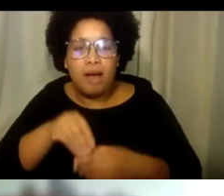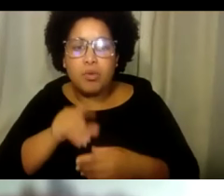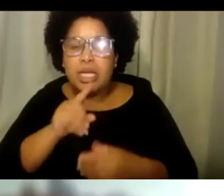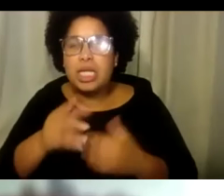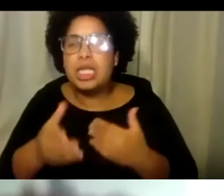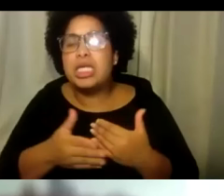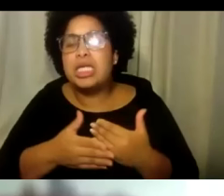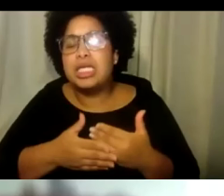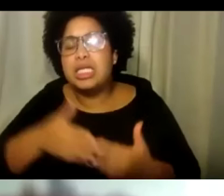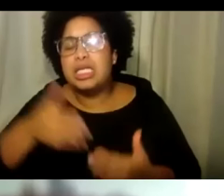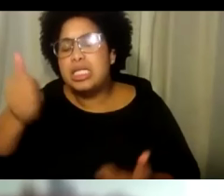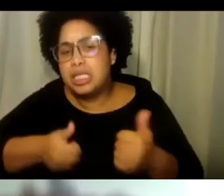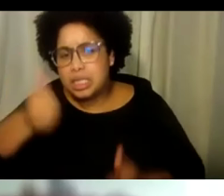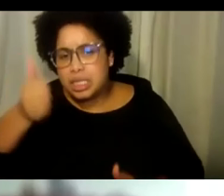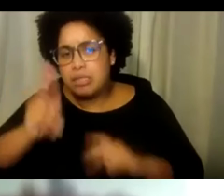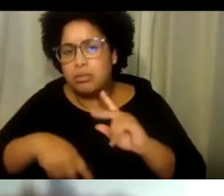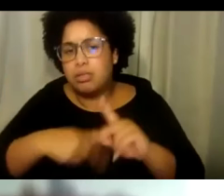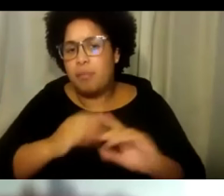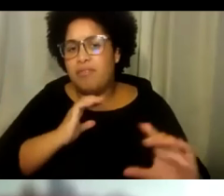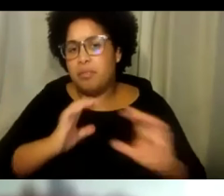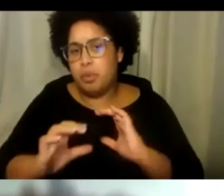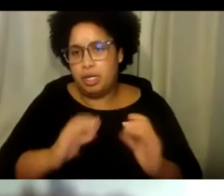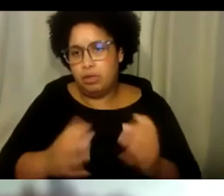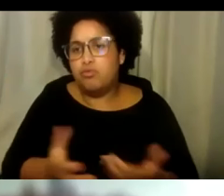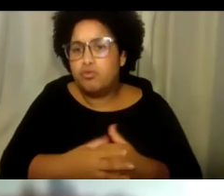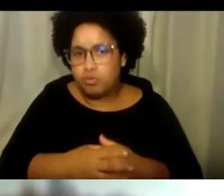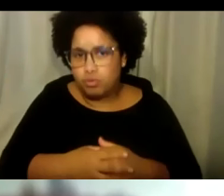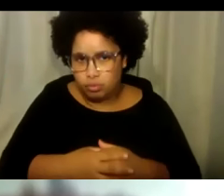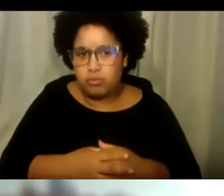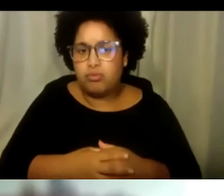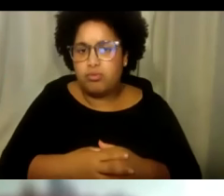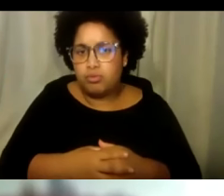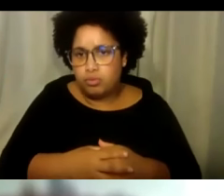easiest form of communication.